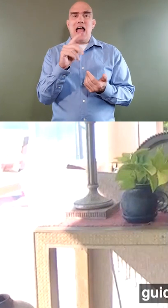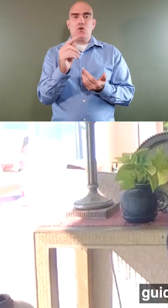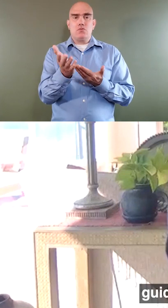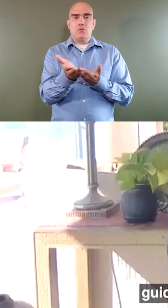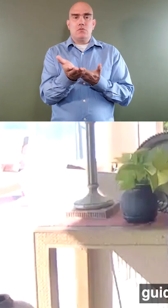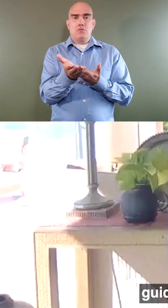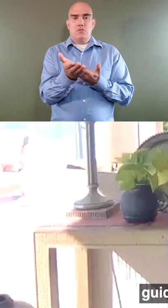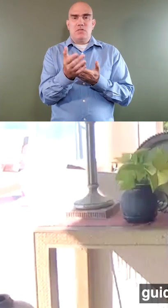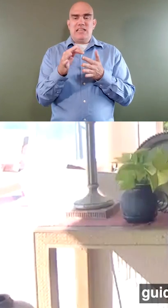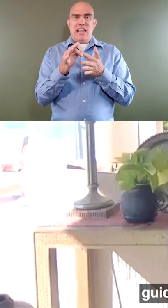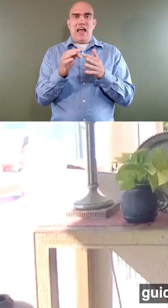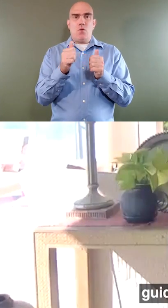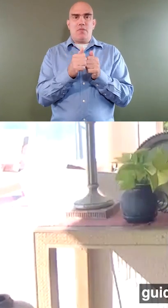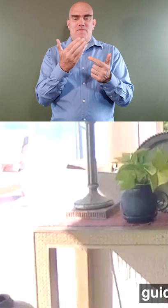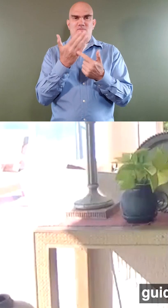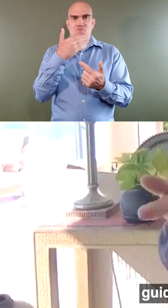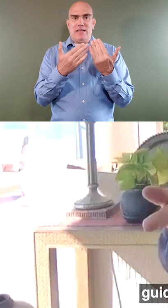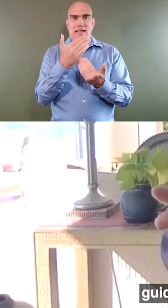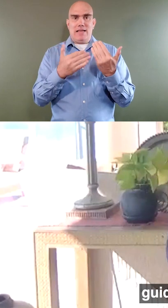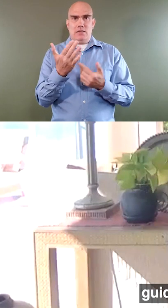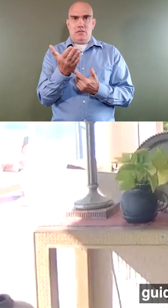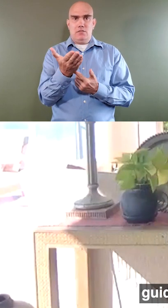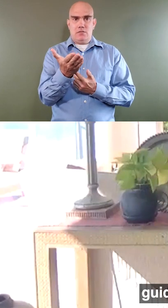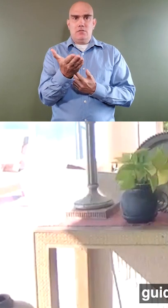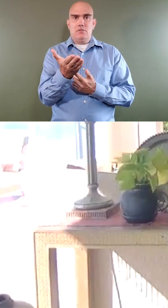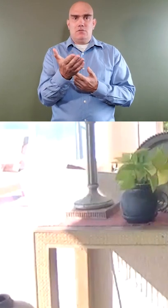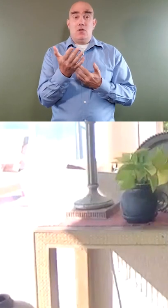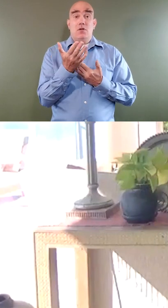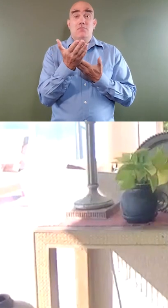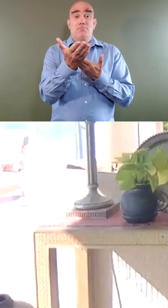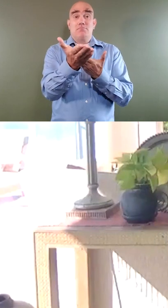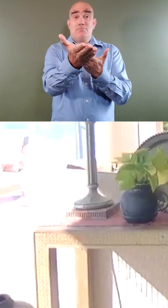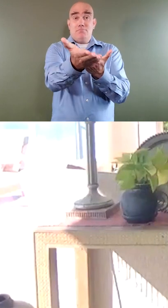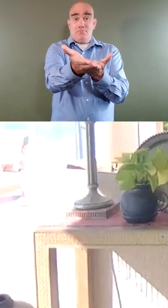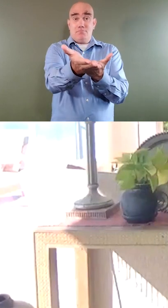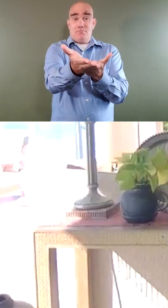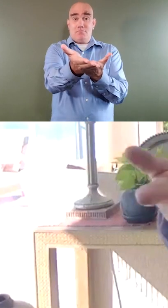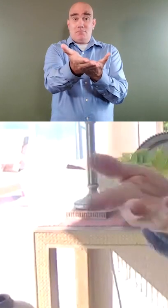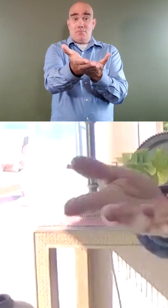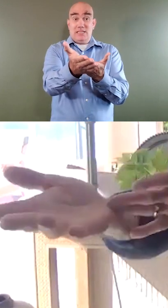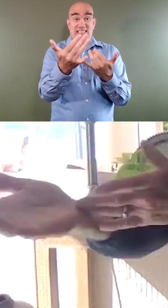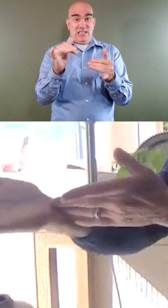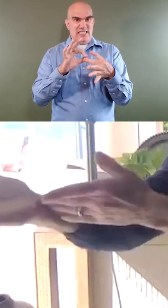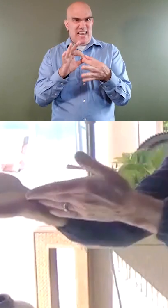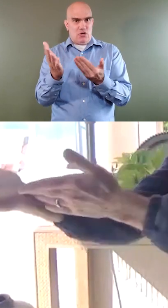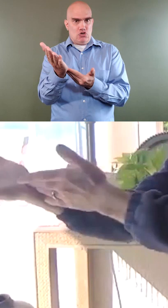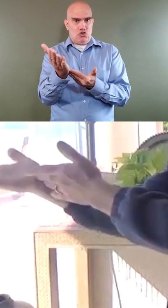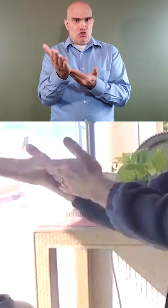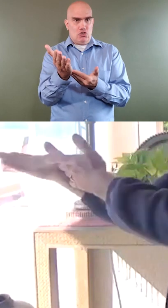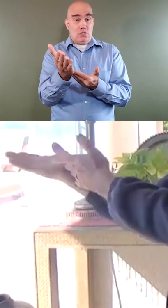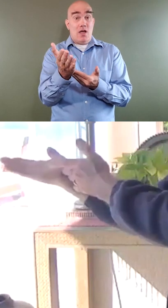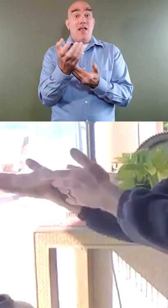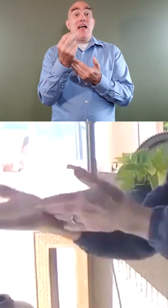out, guiding the strike with the left hand. Fingers still attached.